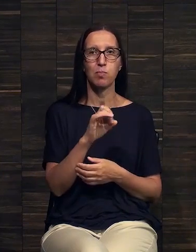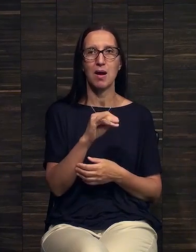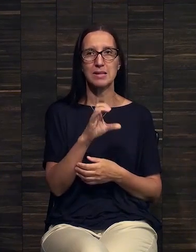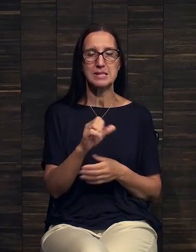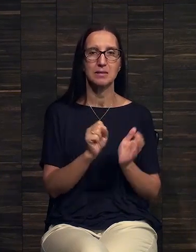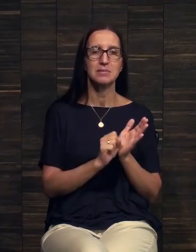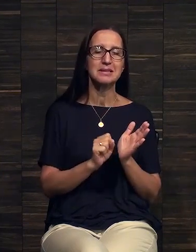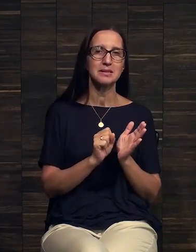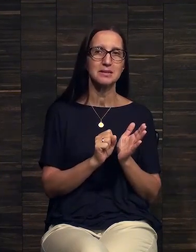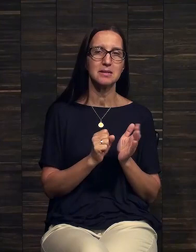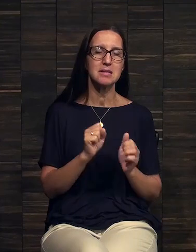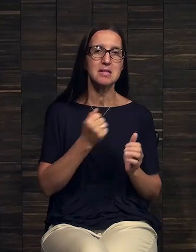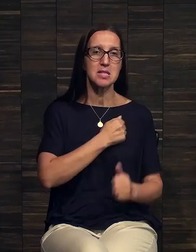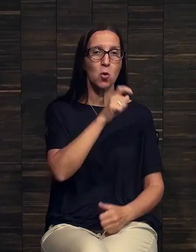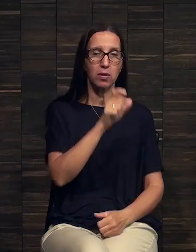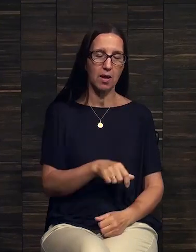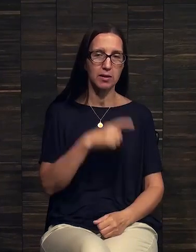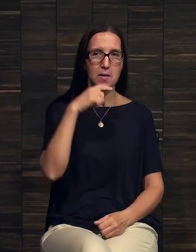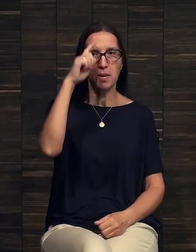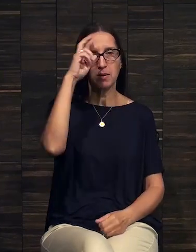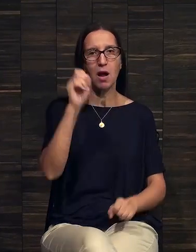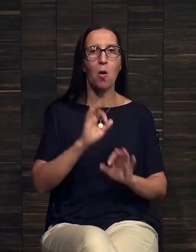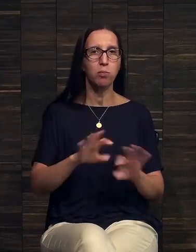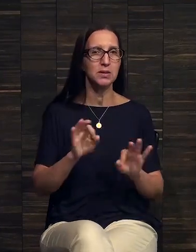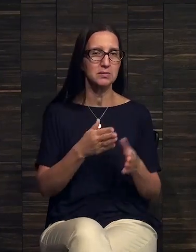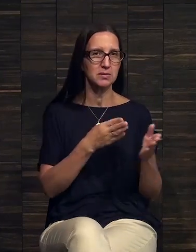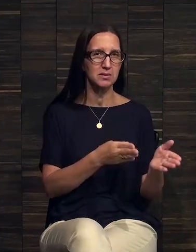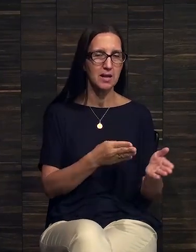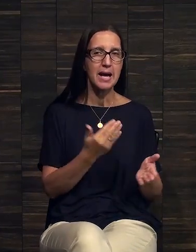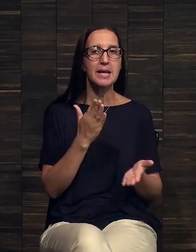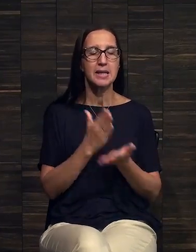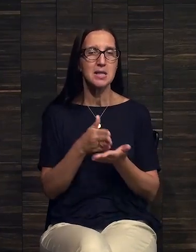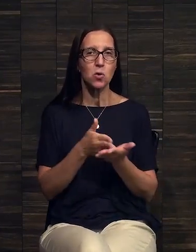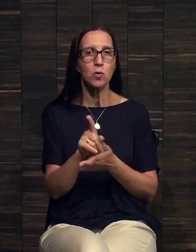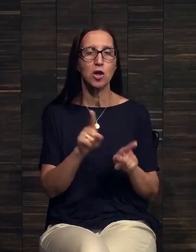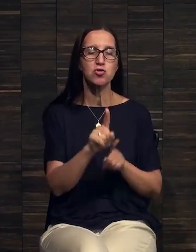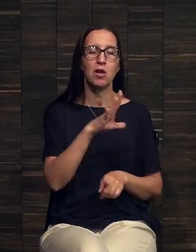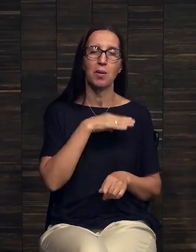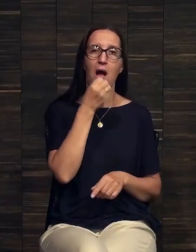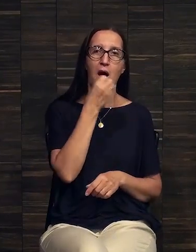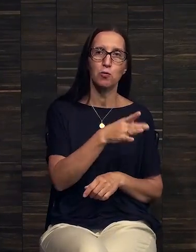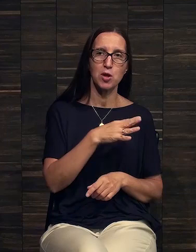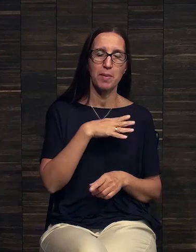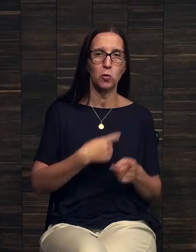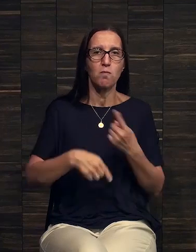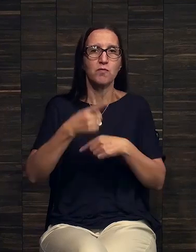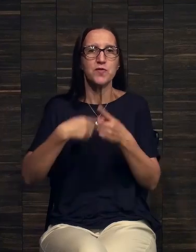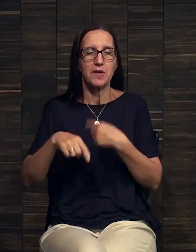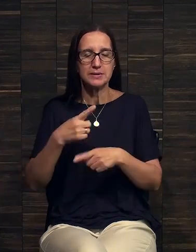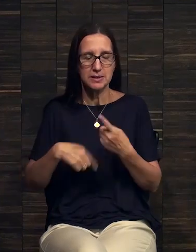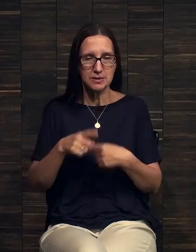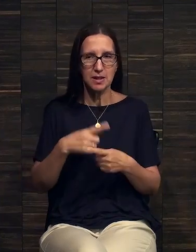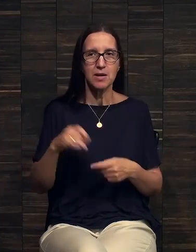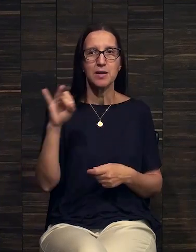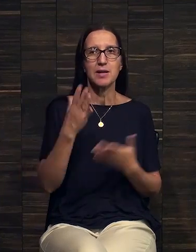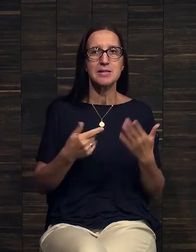the previous one, Body Parts, the Winter Soldier. And I don't know how to interpret it, but he, in the beginning he's